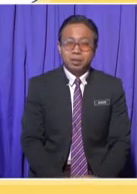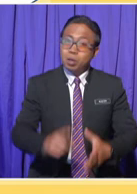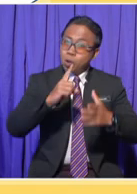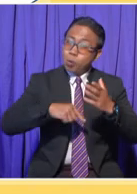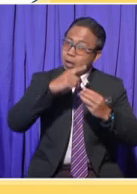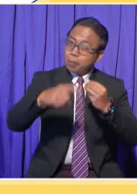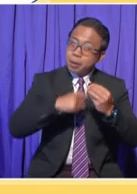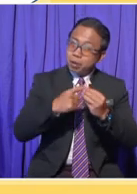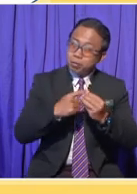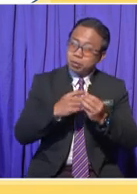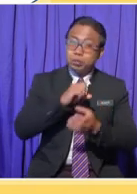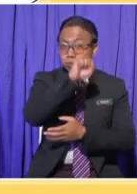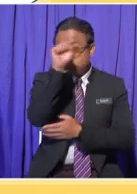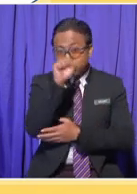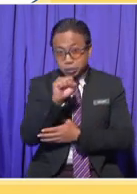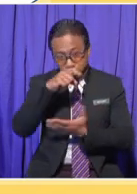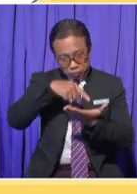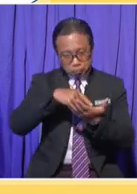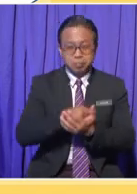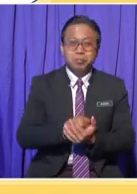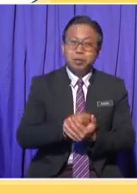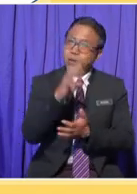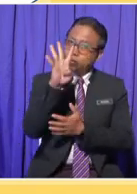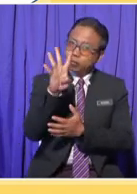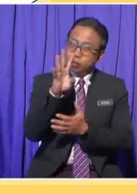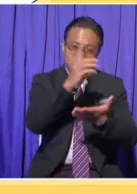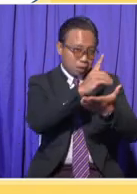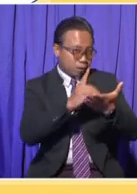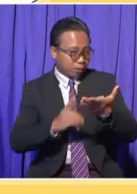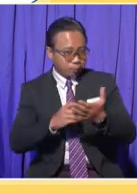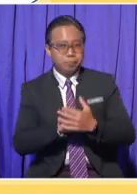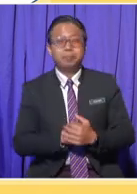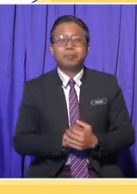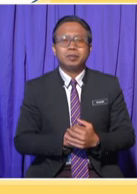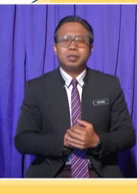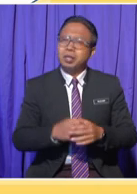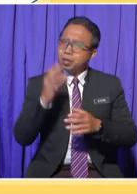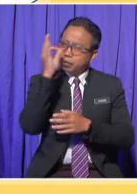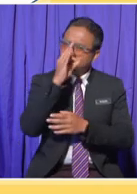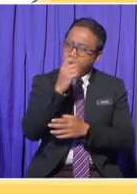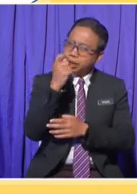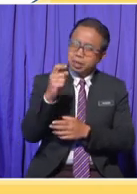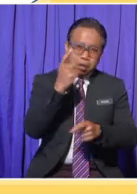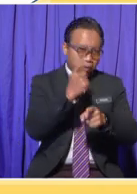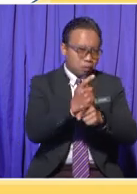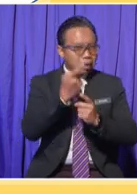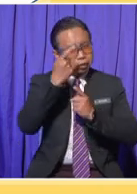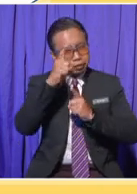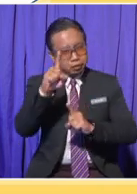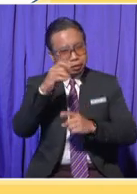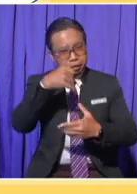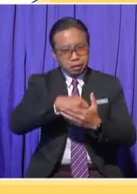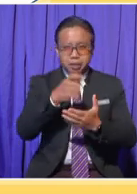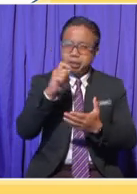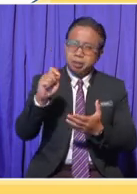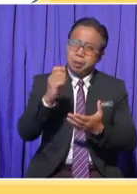What about this question? There are four diagrams. Can you find the correct answer in the